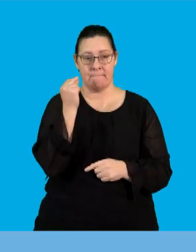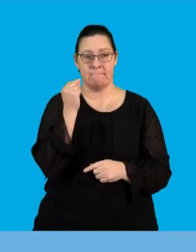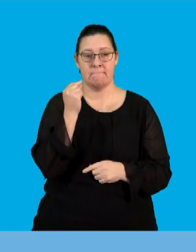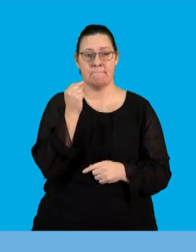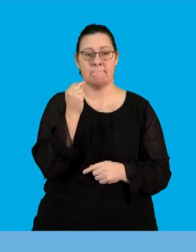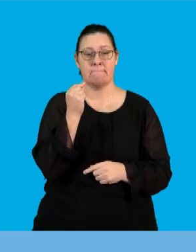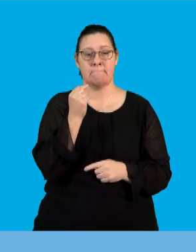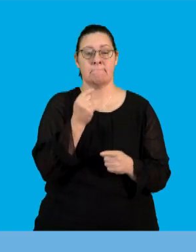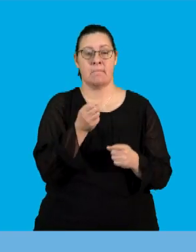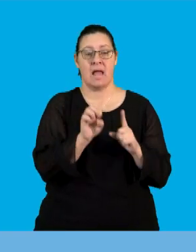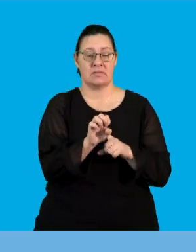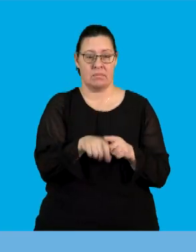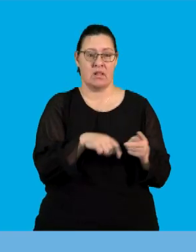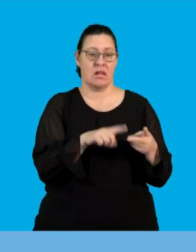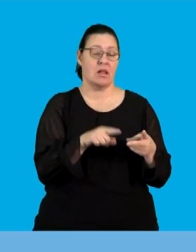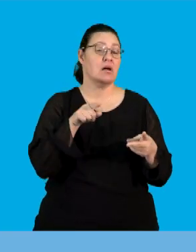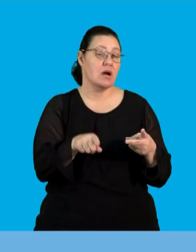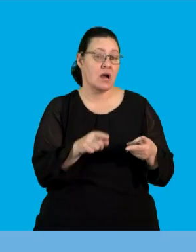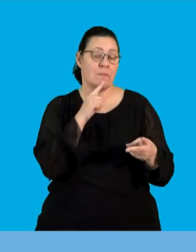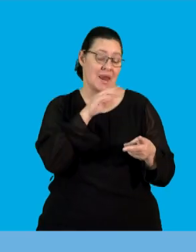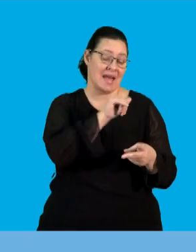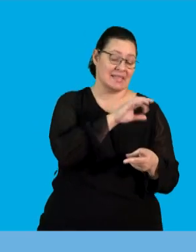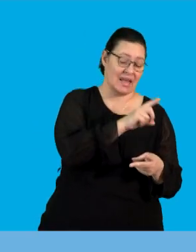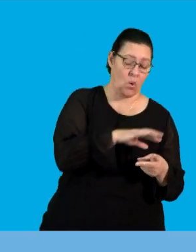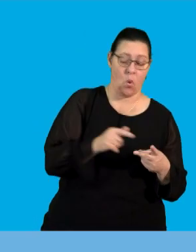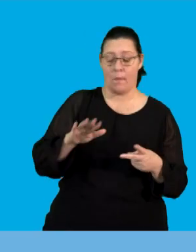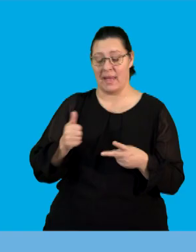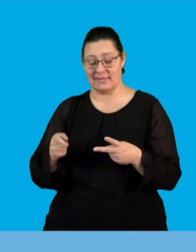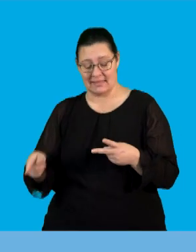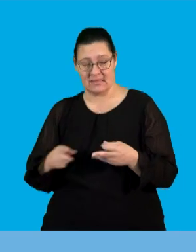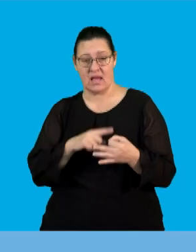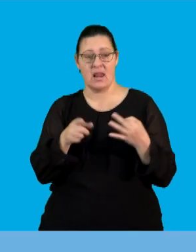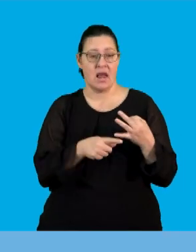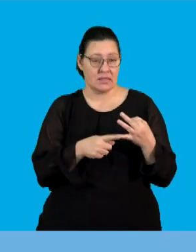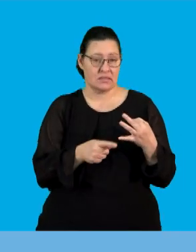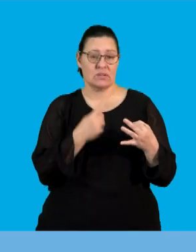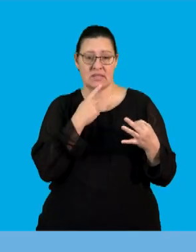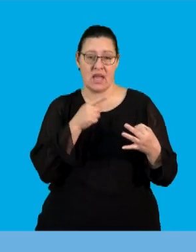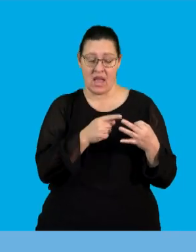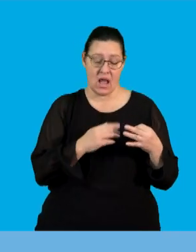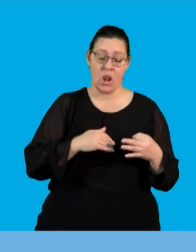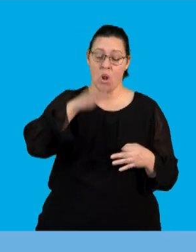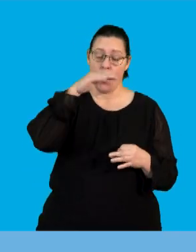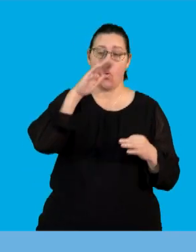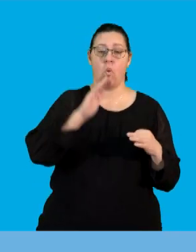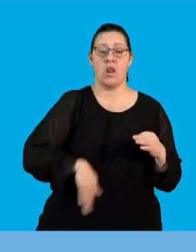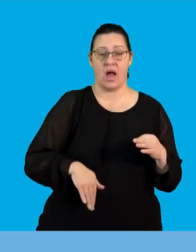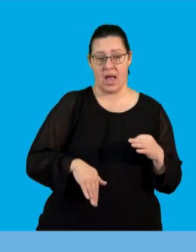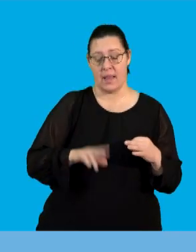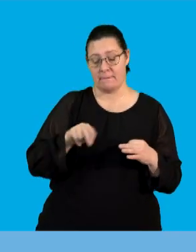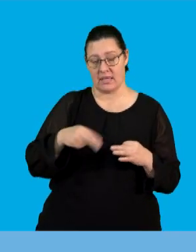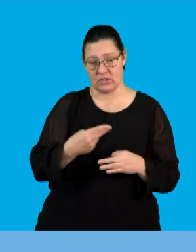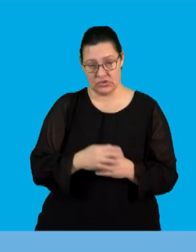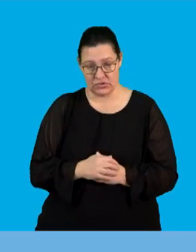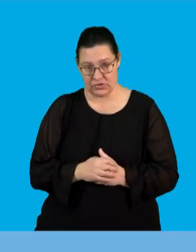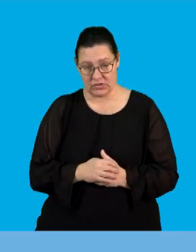give the name of one example. Say if whether the solution will be acidic or basic, and then lastly, say if it has a low pH